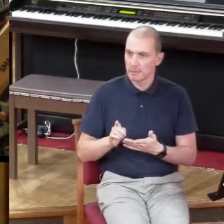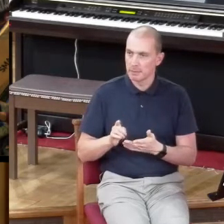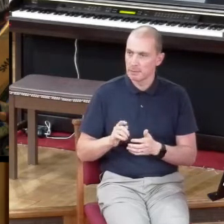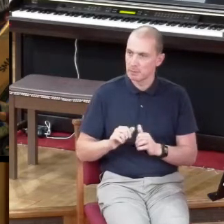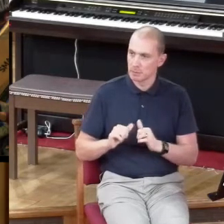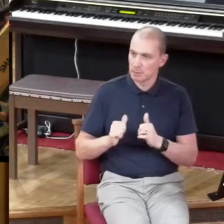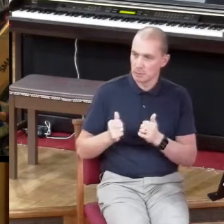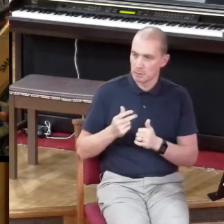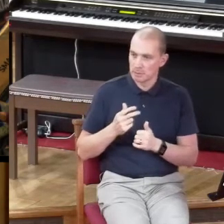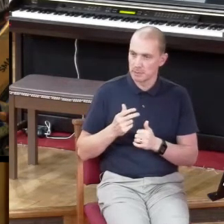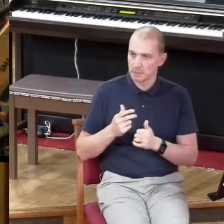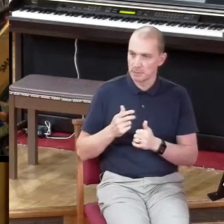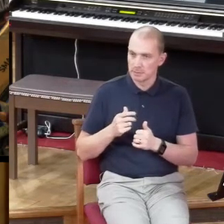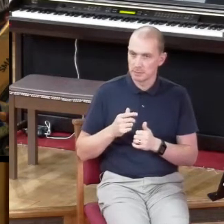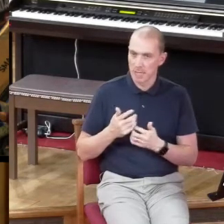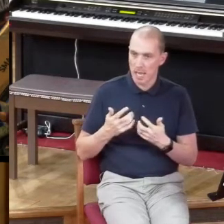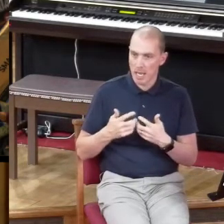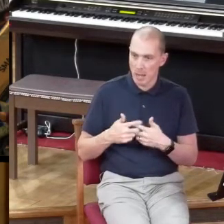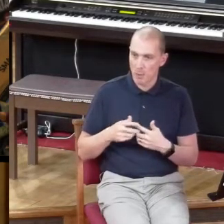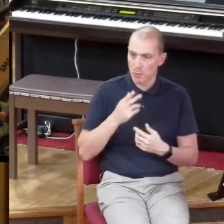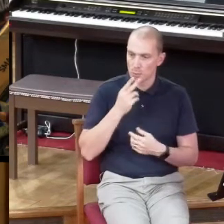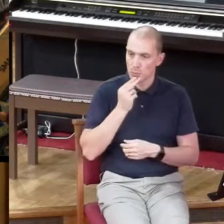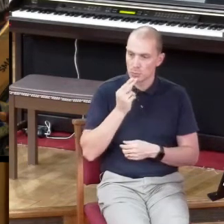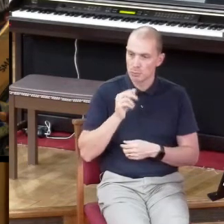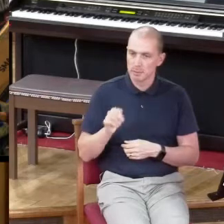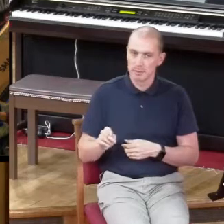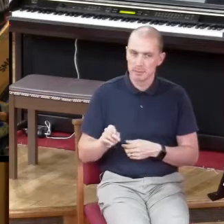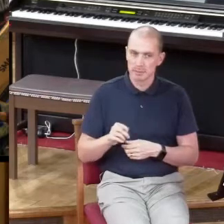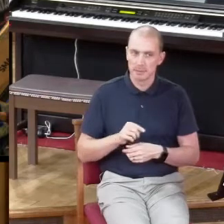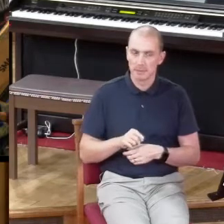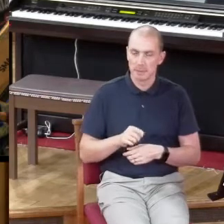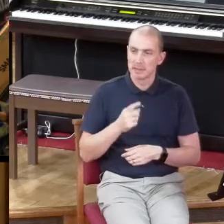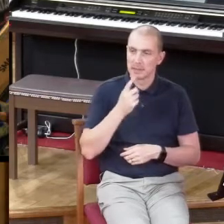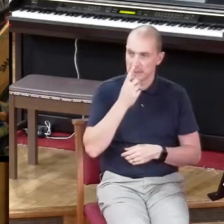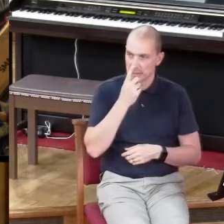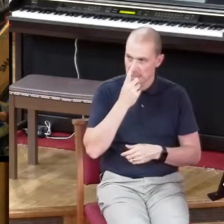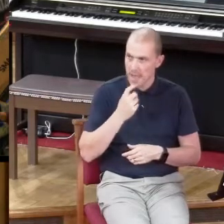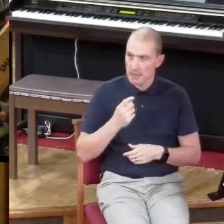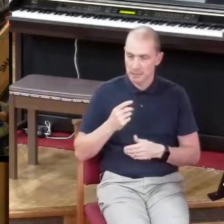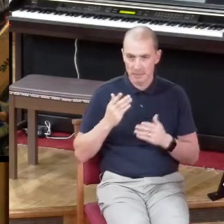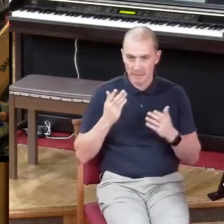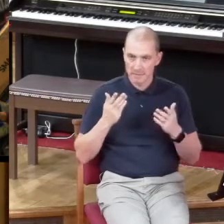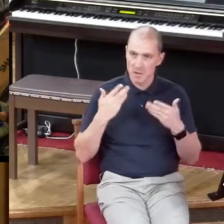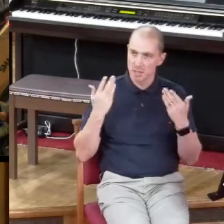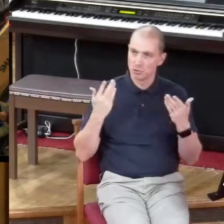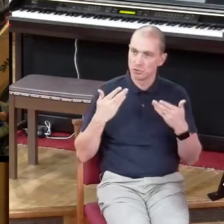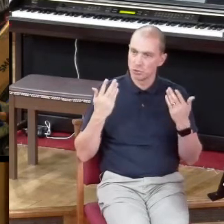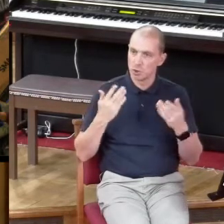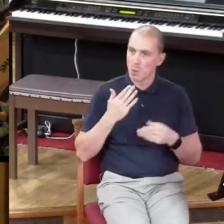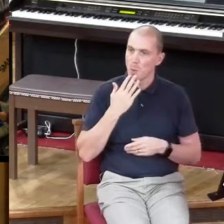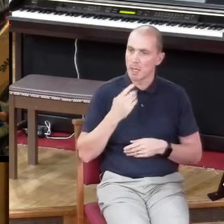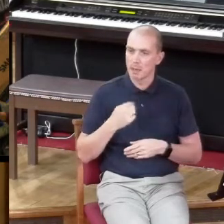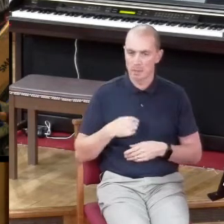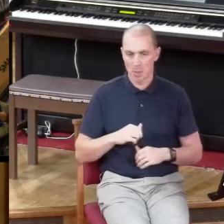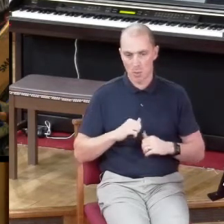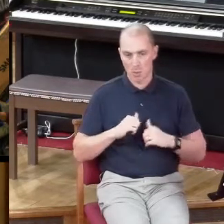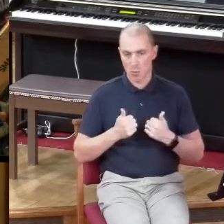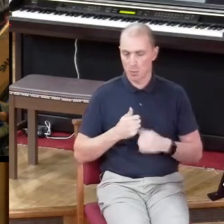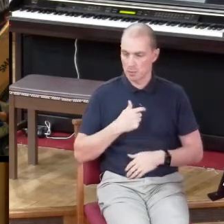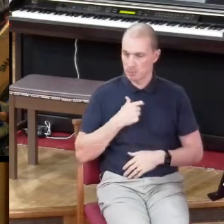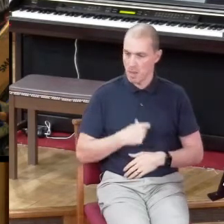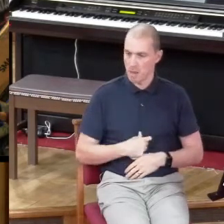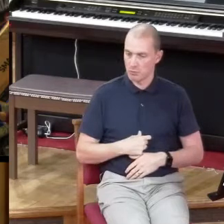use in some ways. But, you know, things do become fresher to us and newer to us. When you're a Good Samaritan, when you